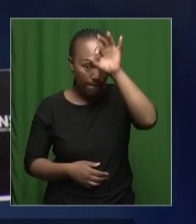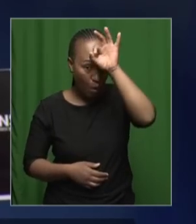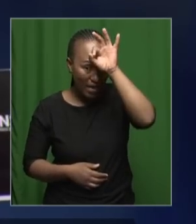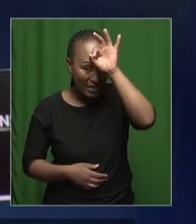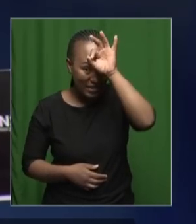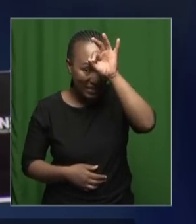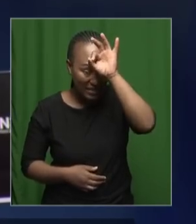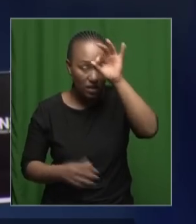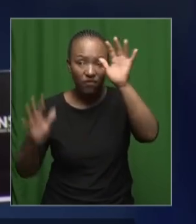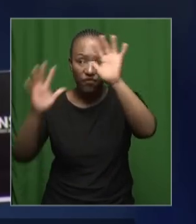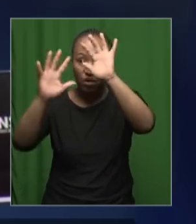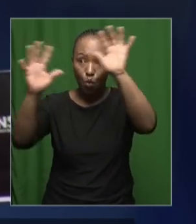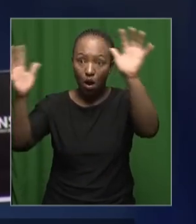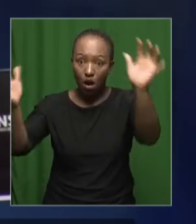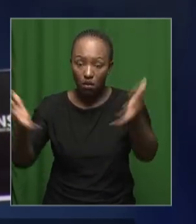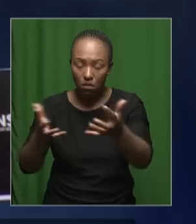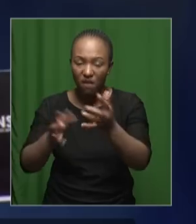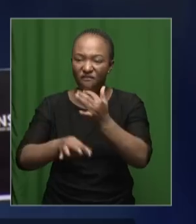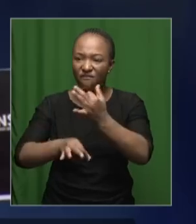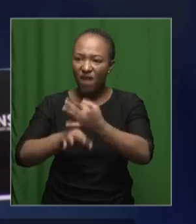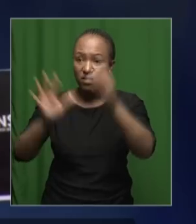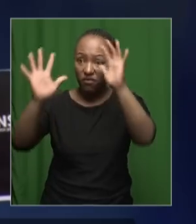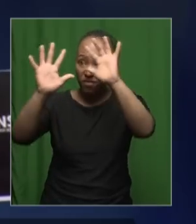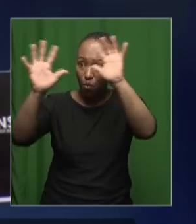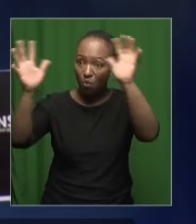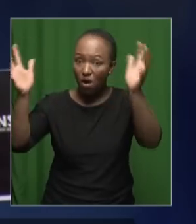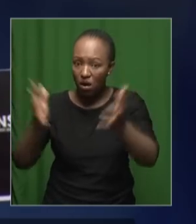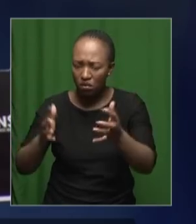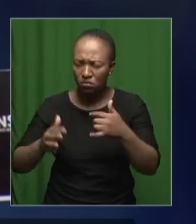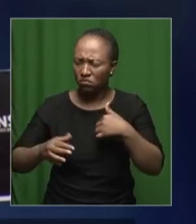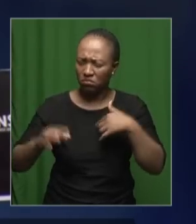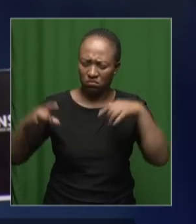We are not the father of the world. We've got bigger problems than